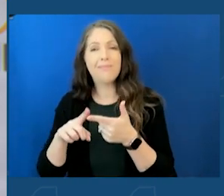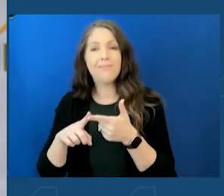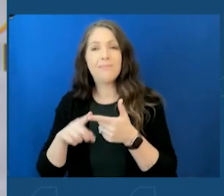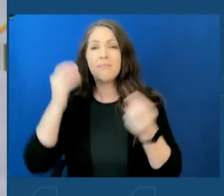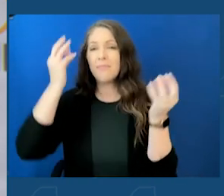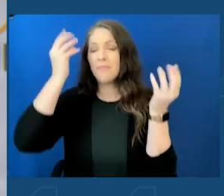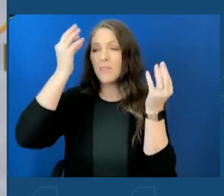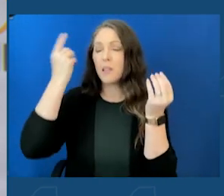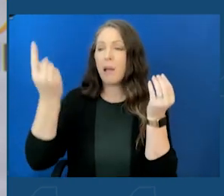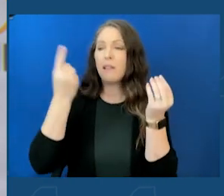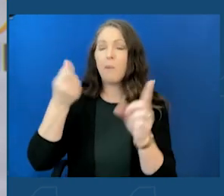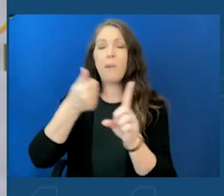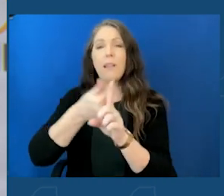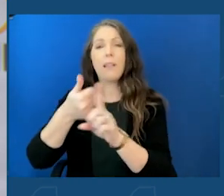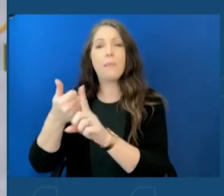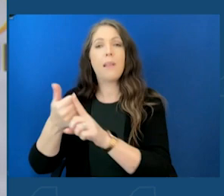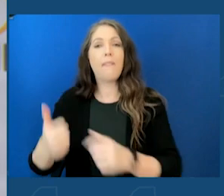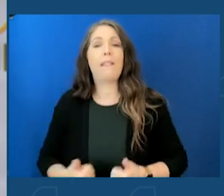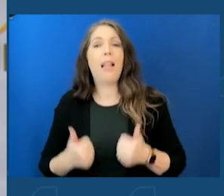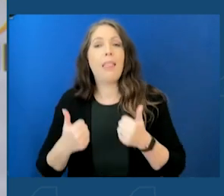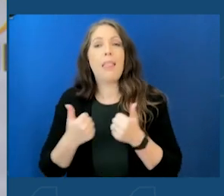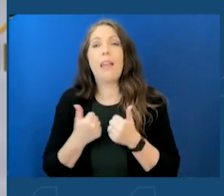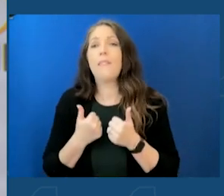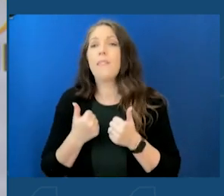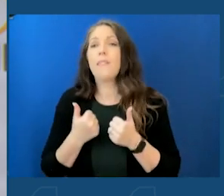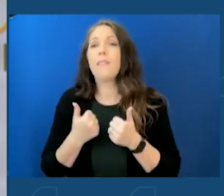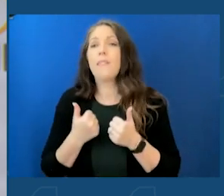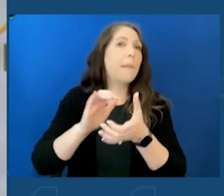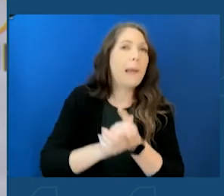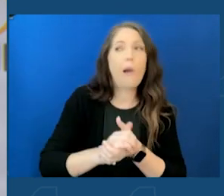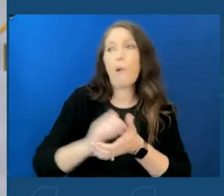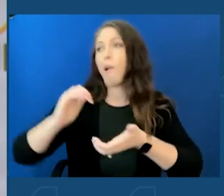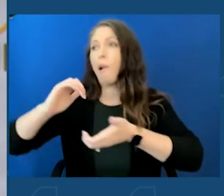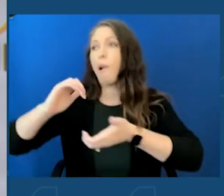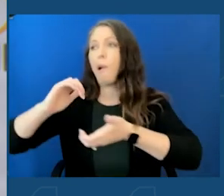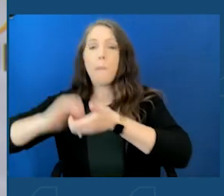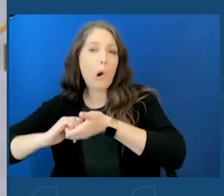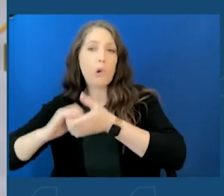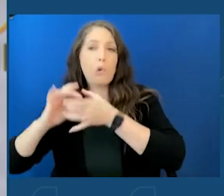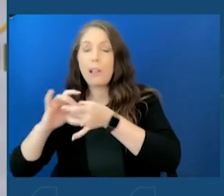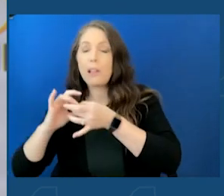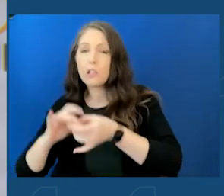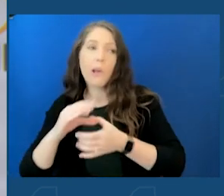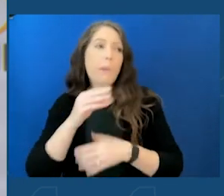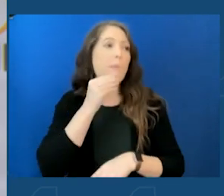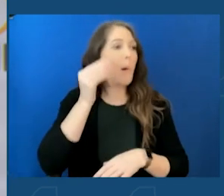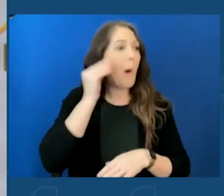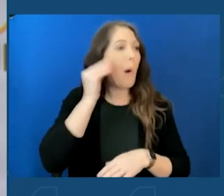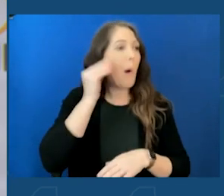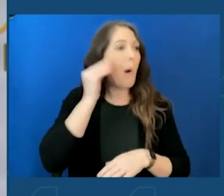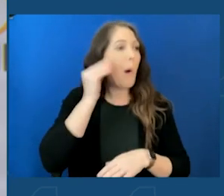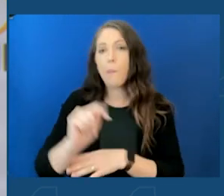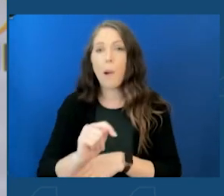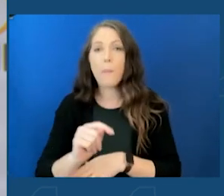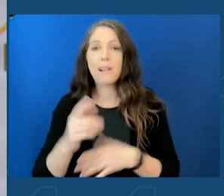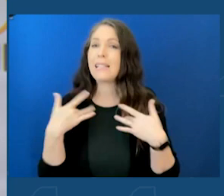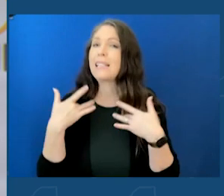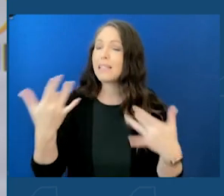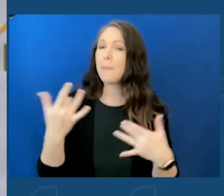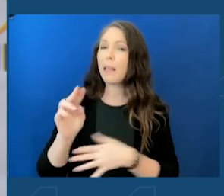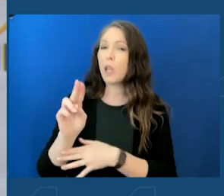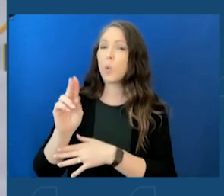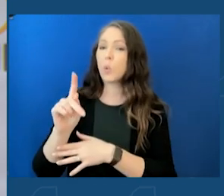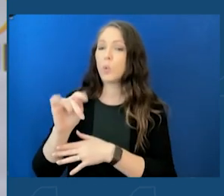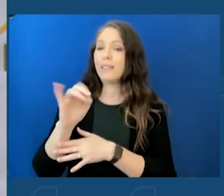living, in a married relationship, partnership, in a home or an apartment. There's usually utility bills that are being paid for,